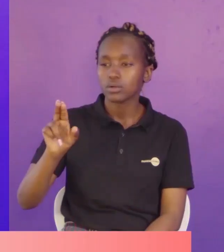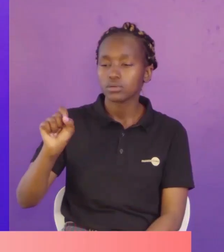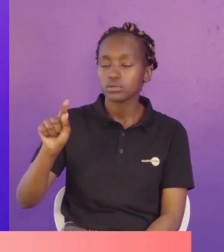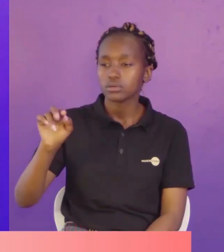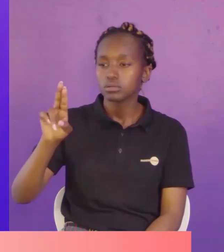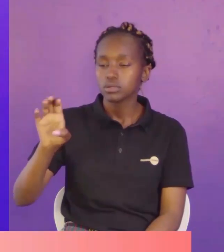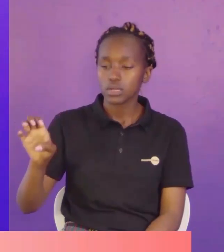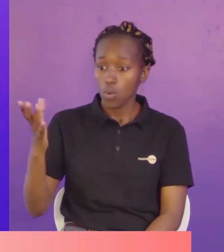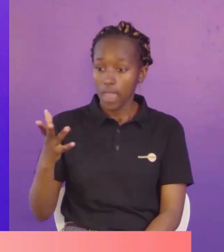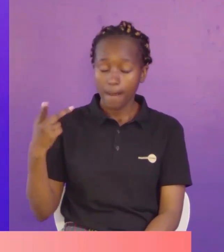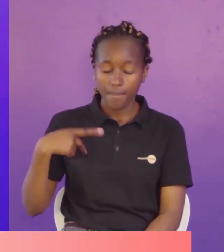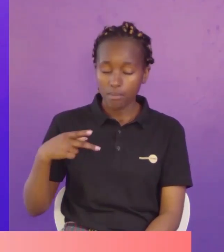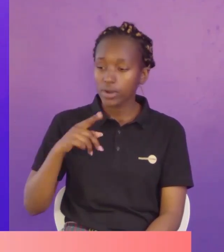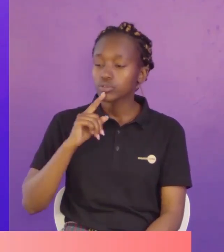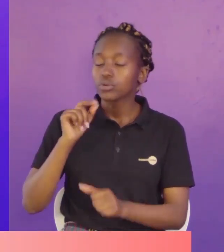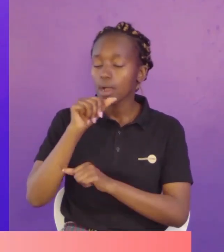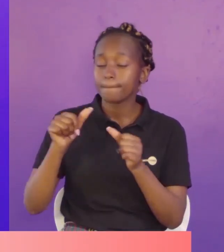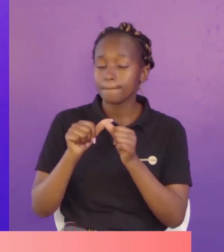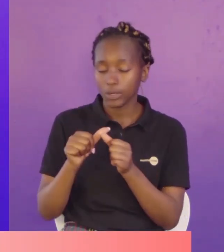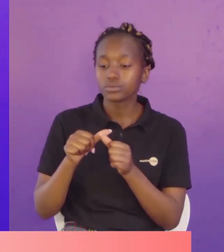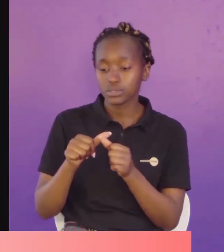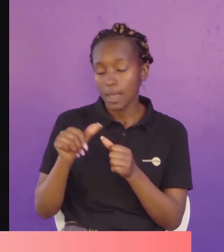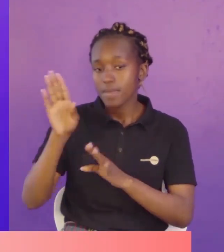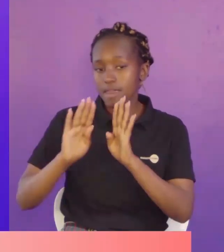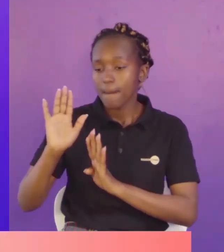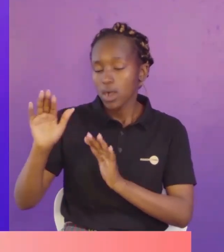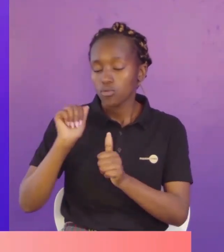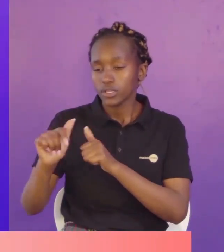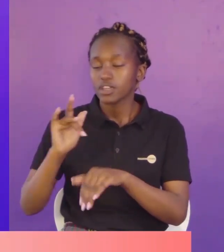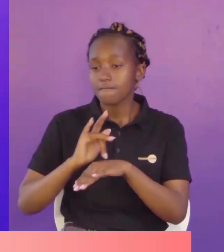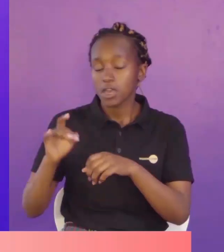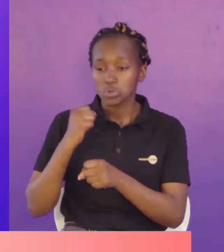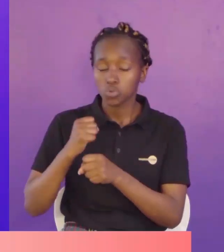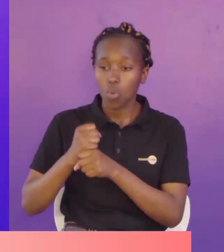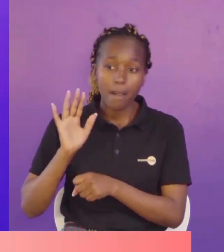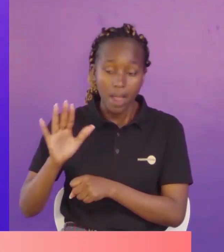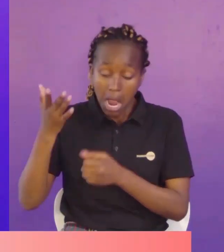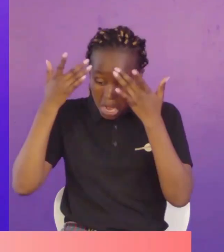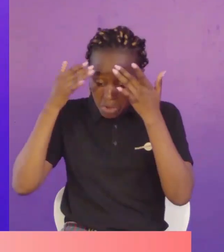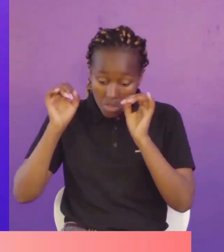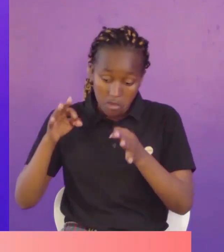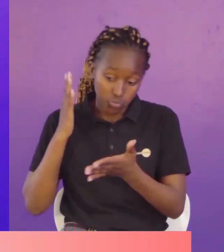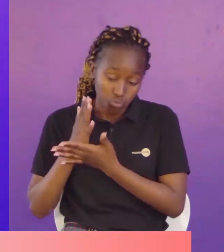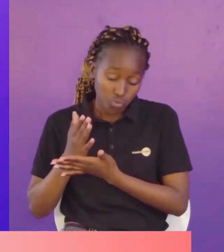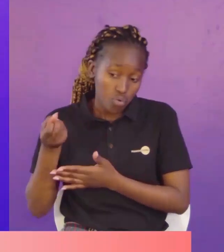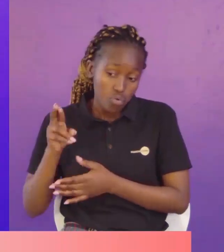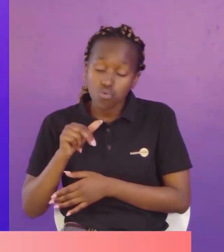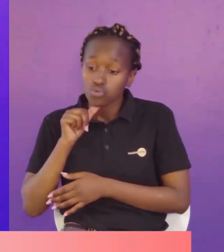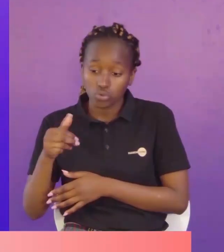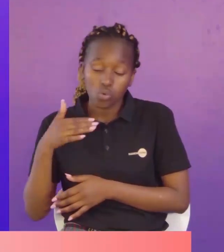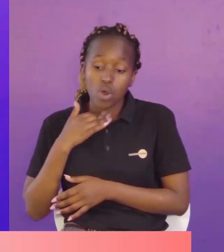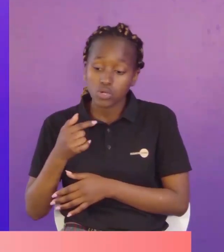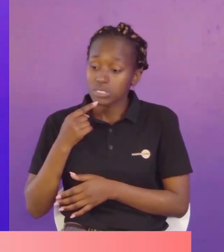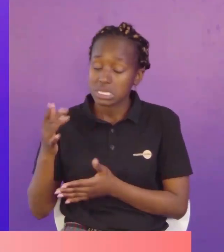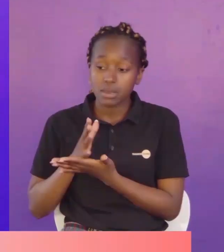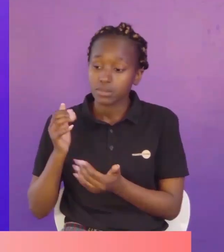behavior that is affecting his performance. So I don't know if it's true. I don't want to say something that I'm